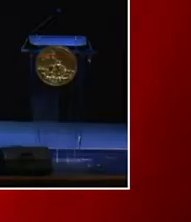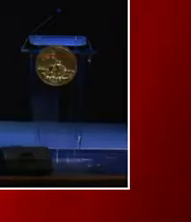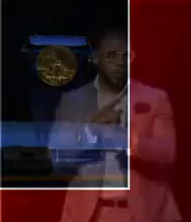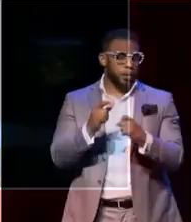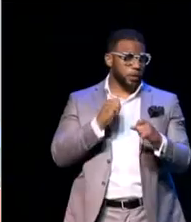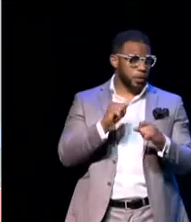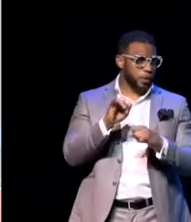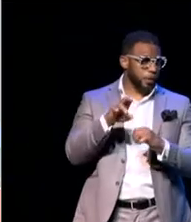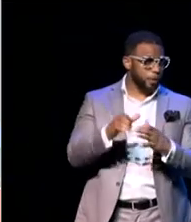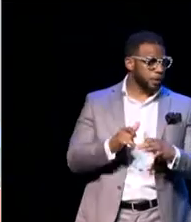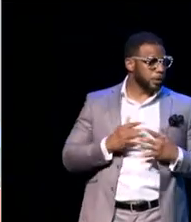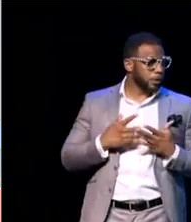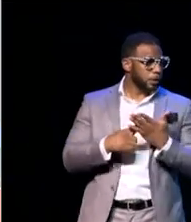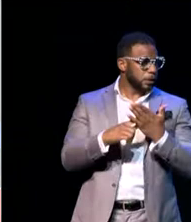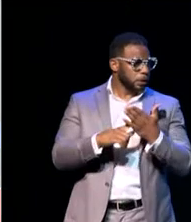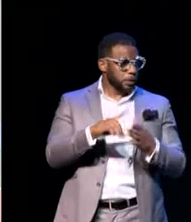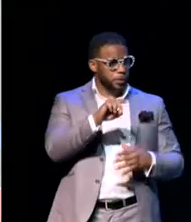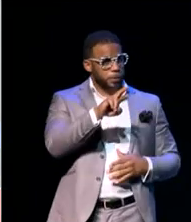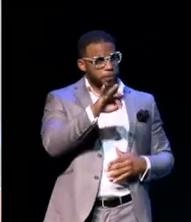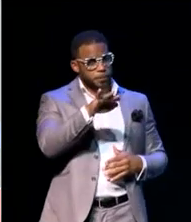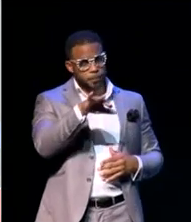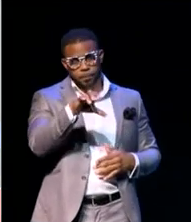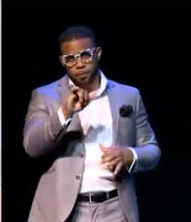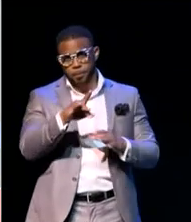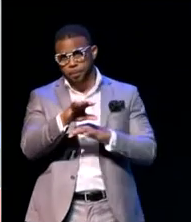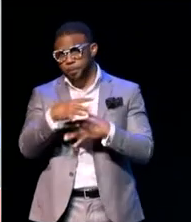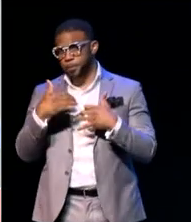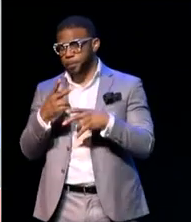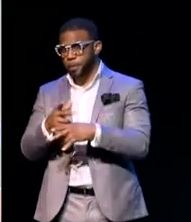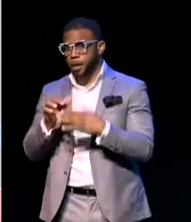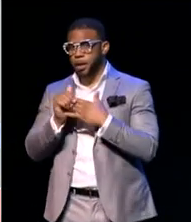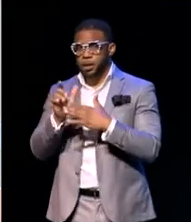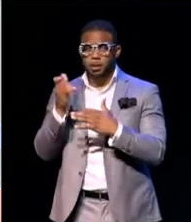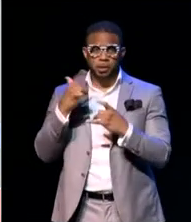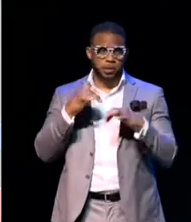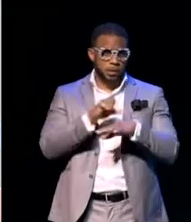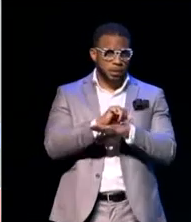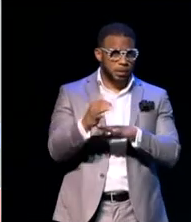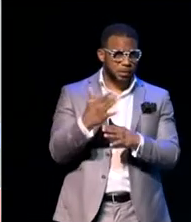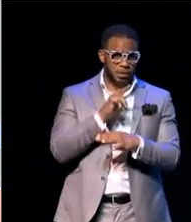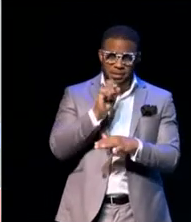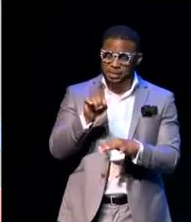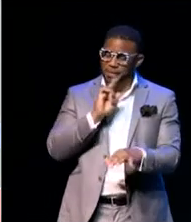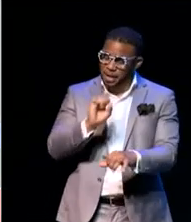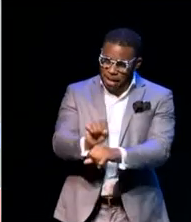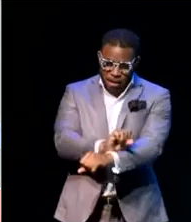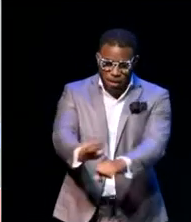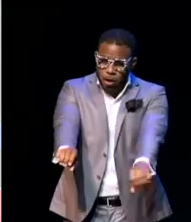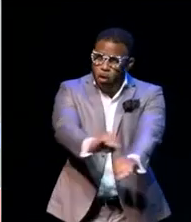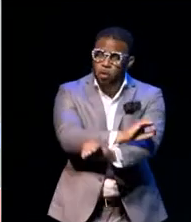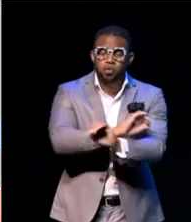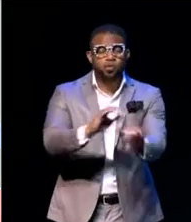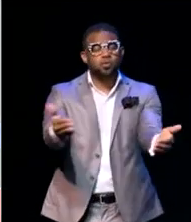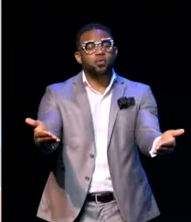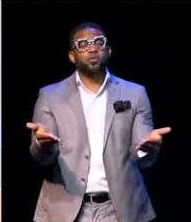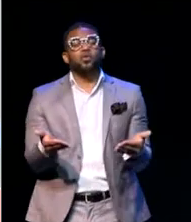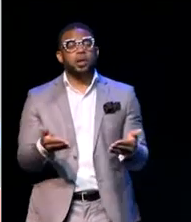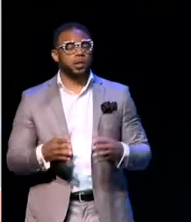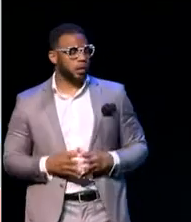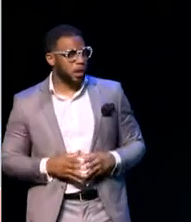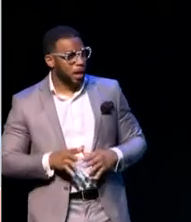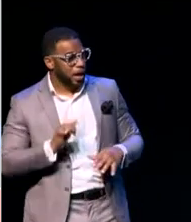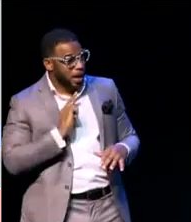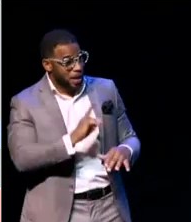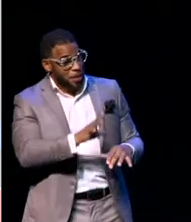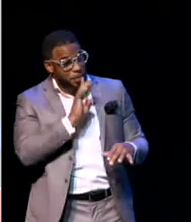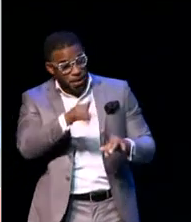doctor, and DC healthcare leaders. Coming to the stage is someone who needs absolutely no introduction.